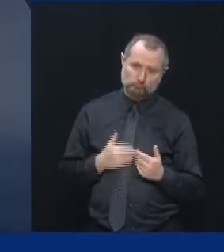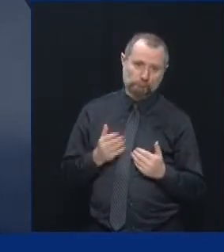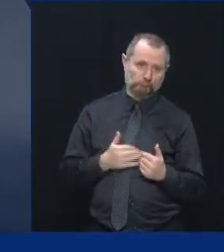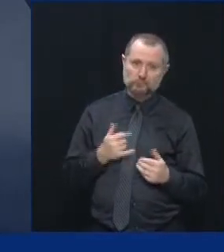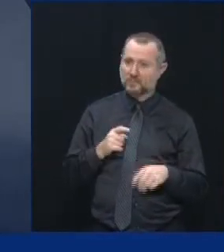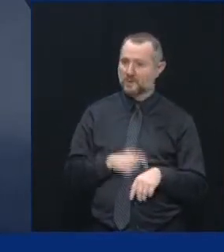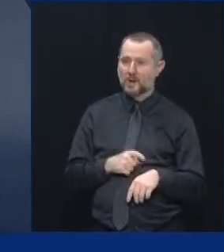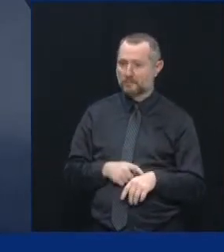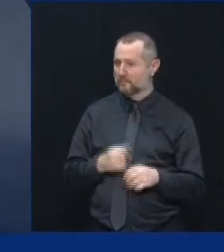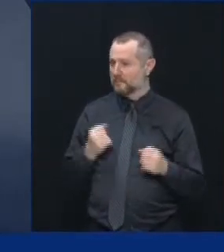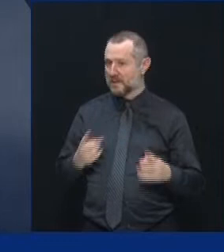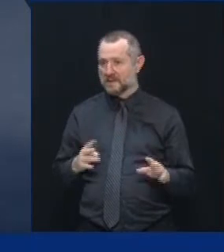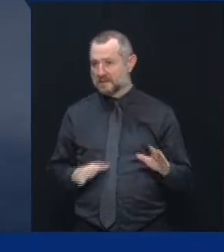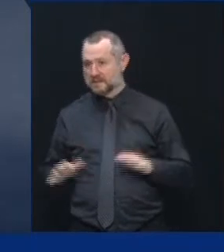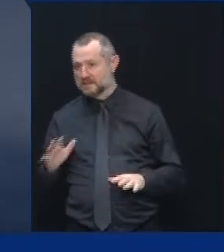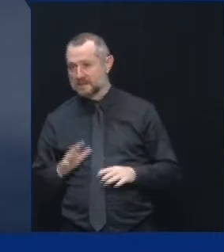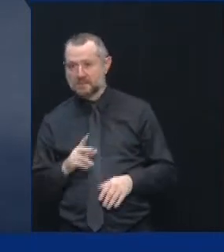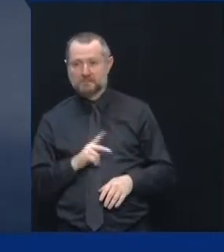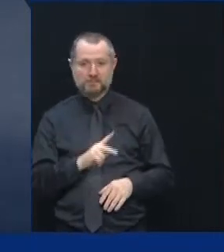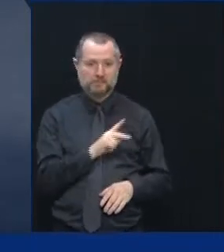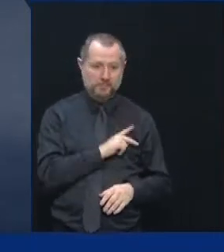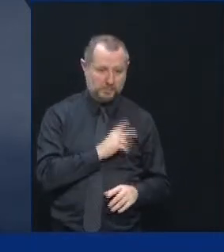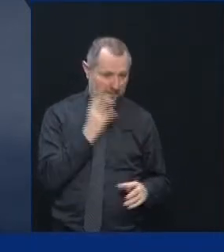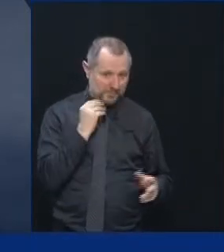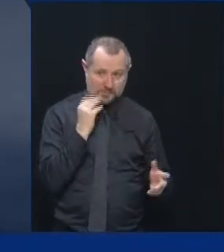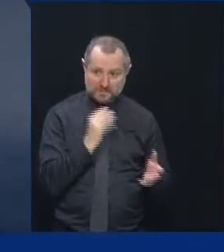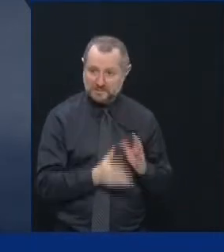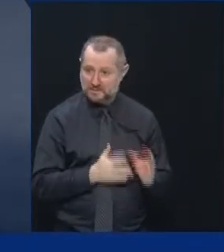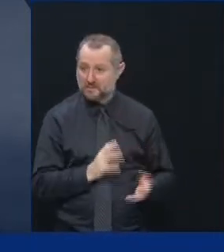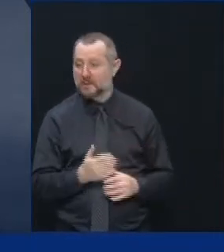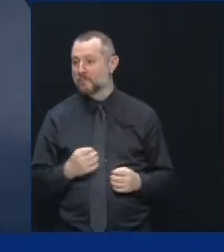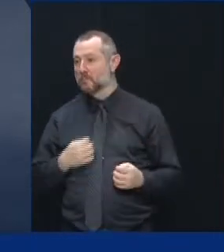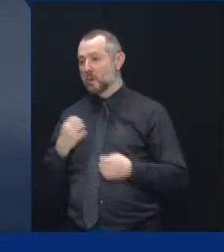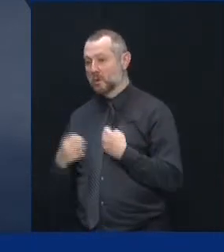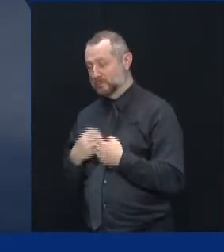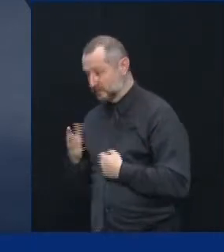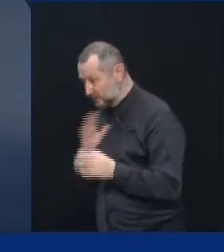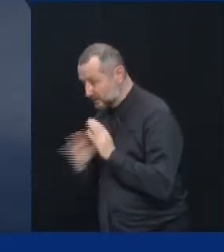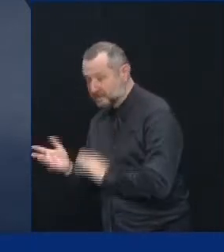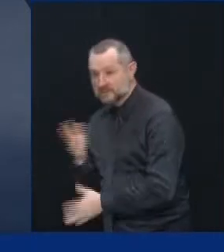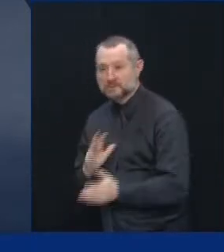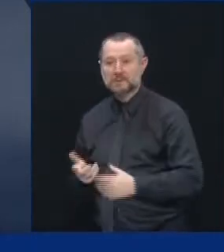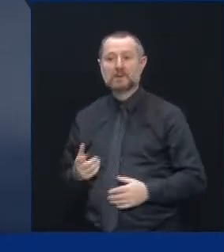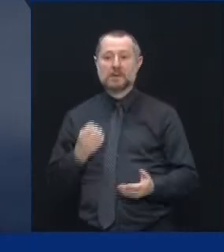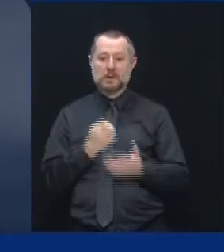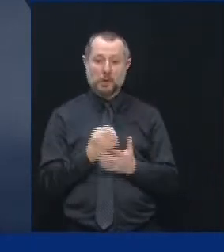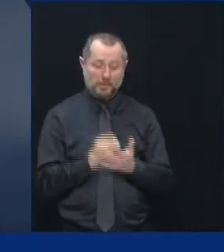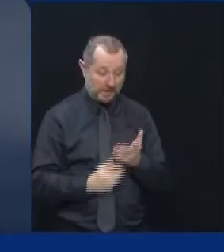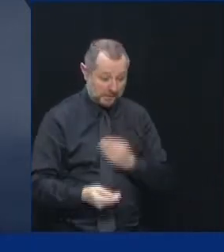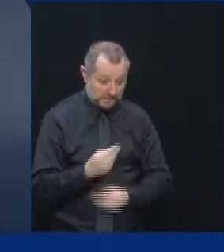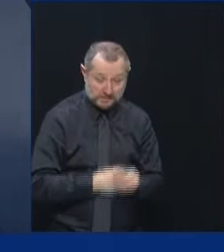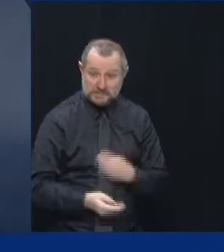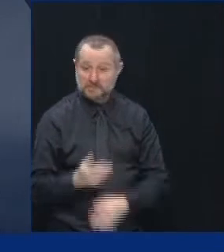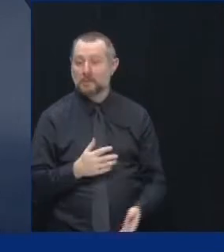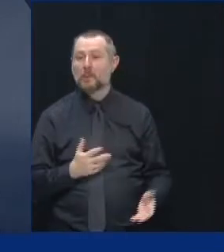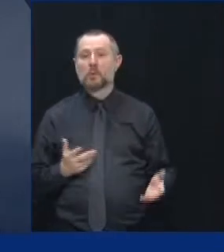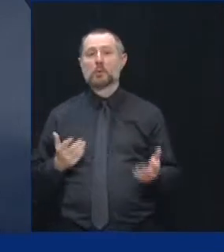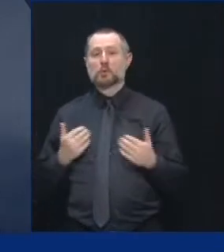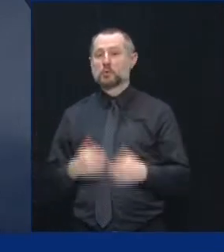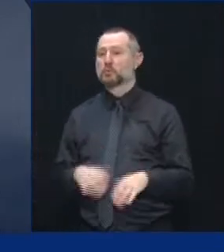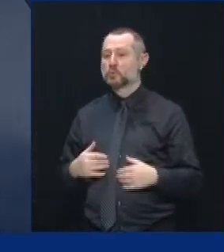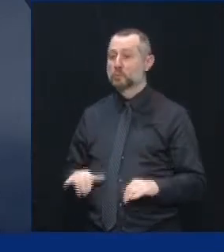levels. Personally, it's very difficult. Emotionally, it's difficult. Economically, it's difficult.